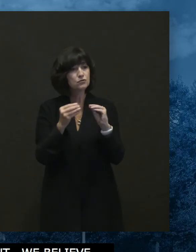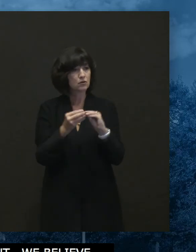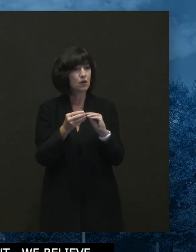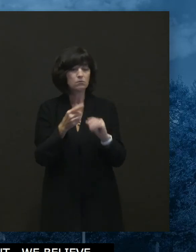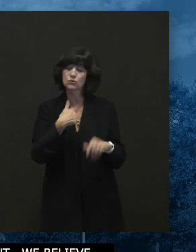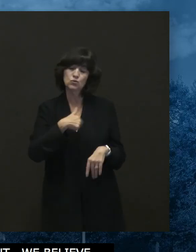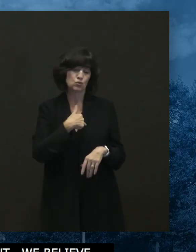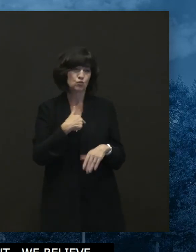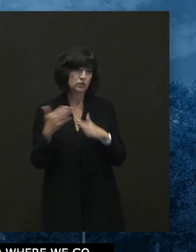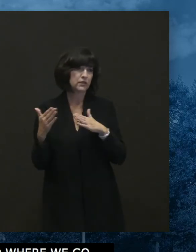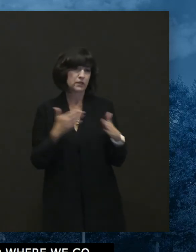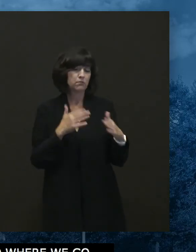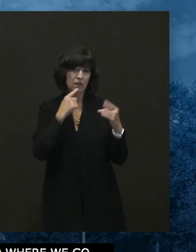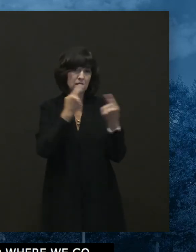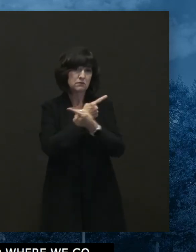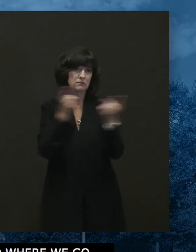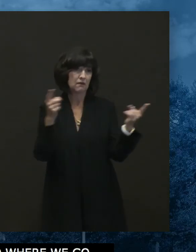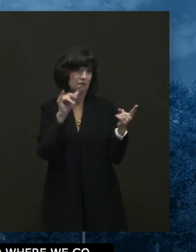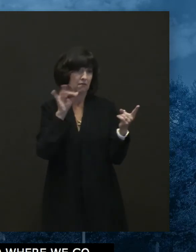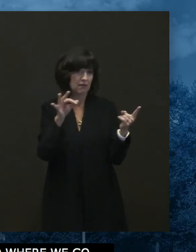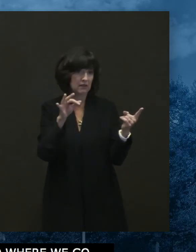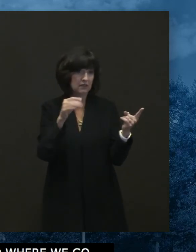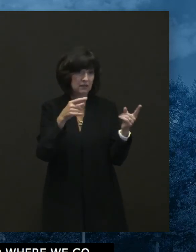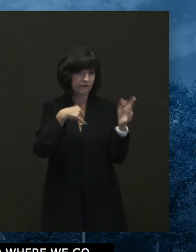to be transparent.